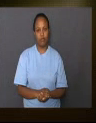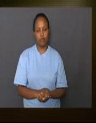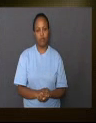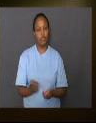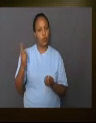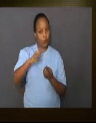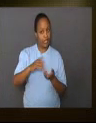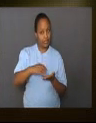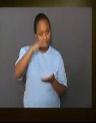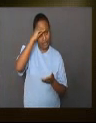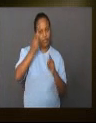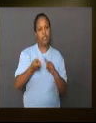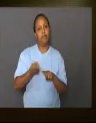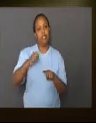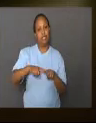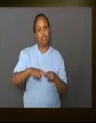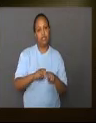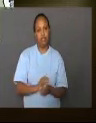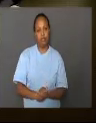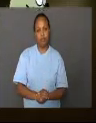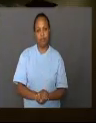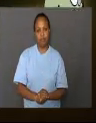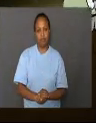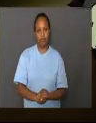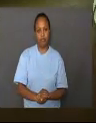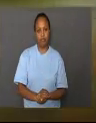Let's get back to our lesson.